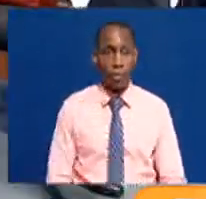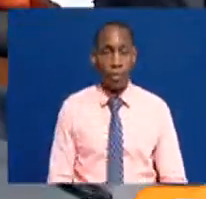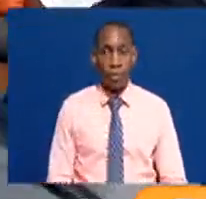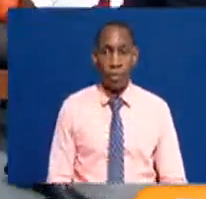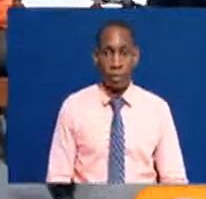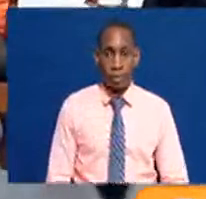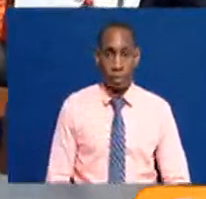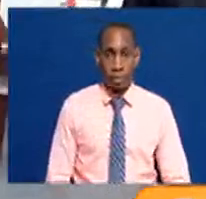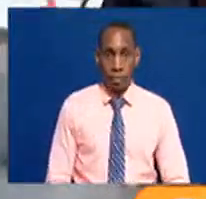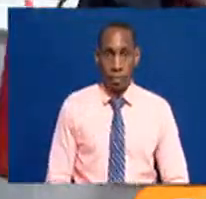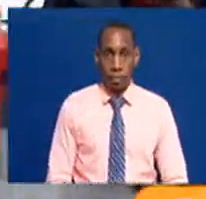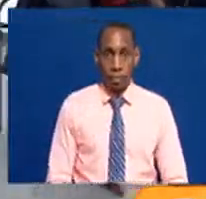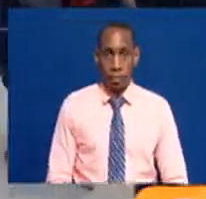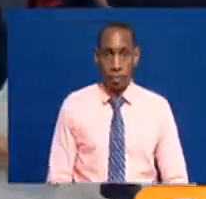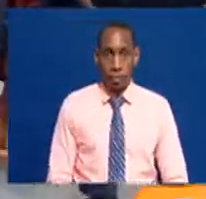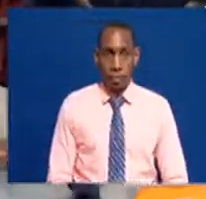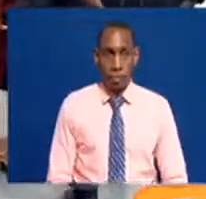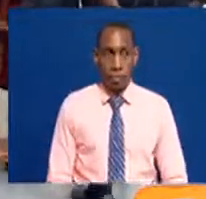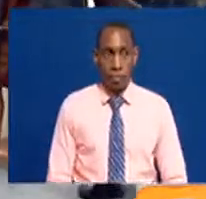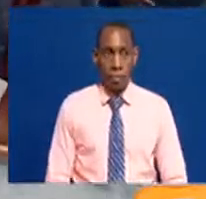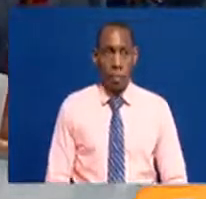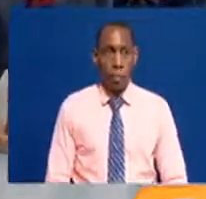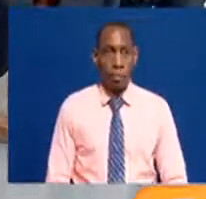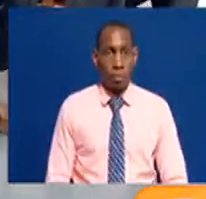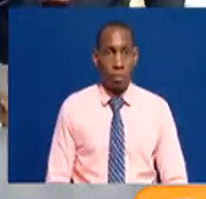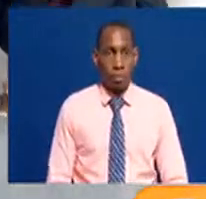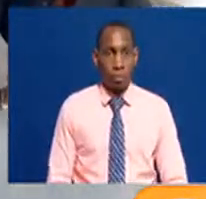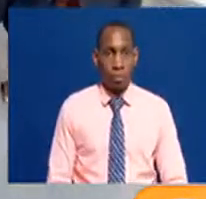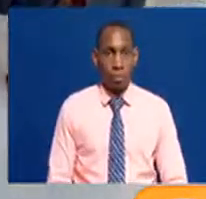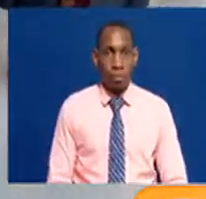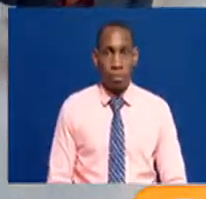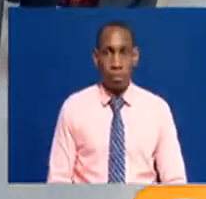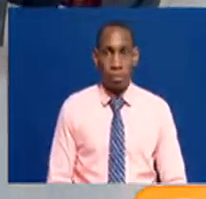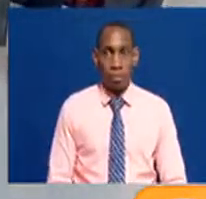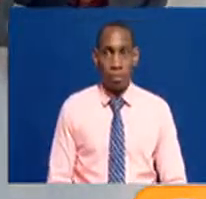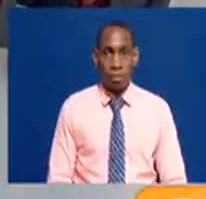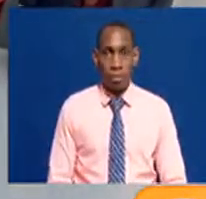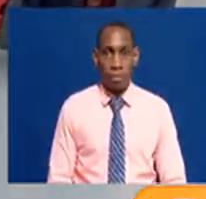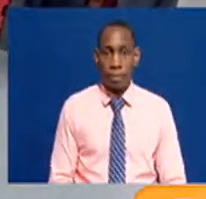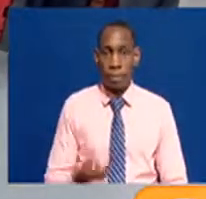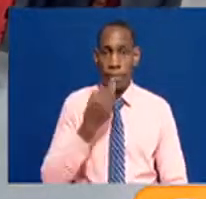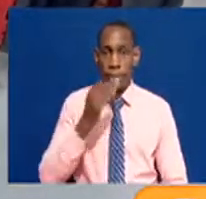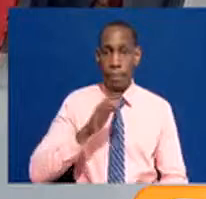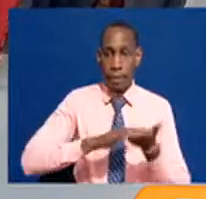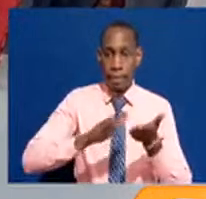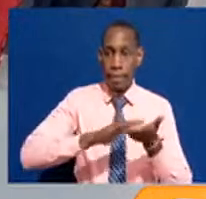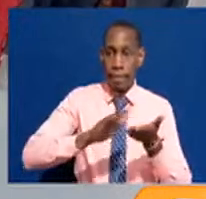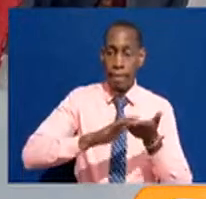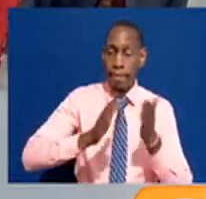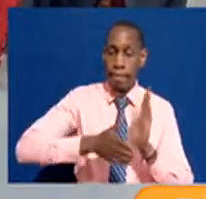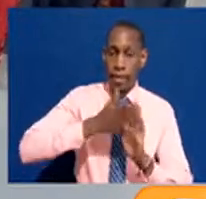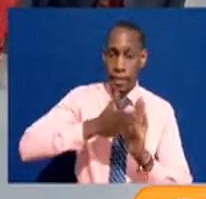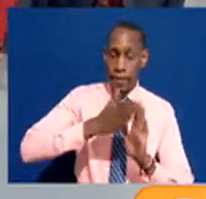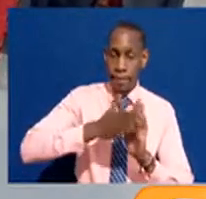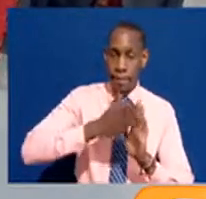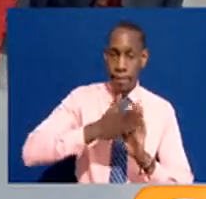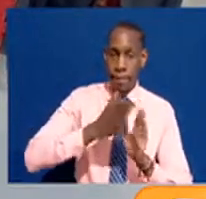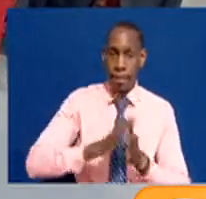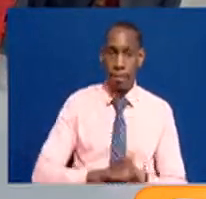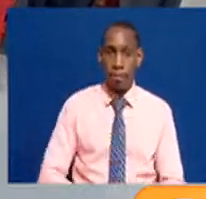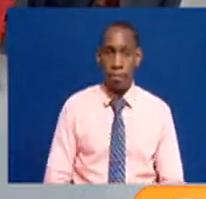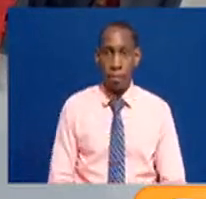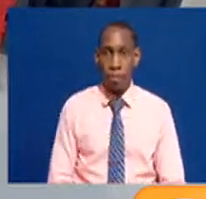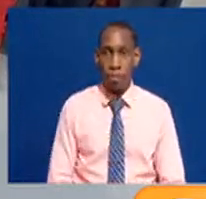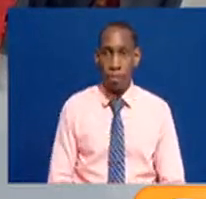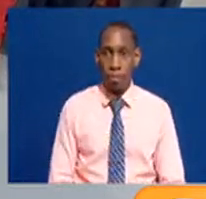answers. I think you're inspiring a lot of young women tonight. Feedback is coming in very thick and very fast.